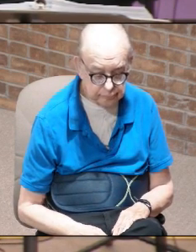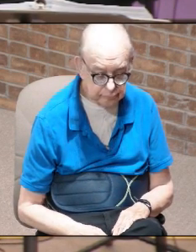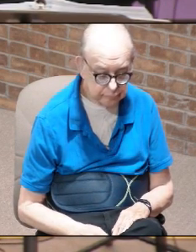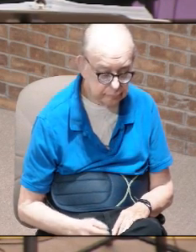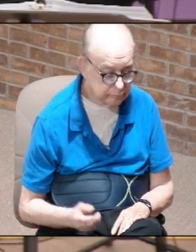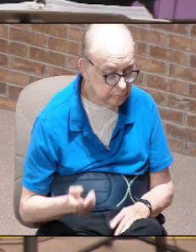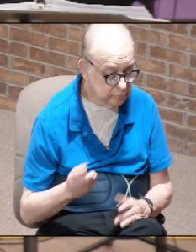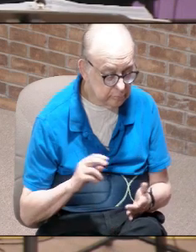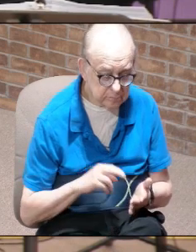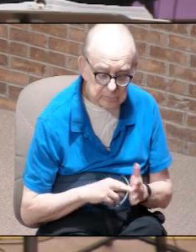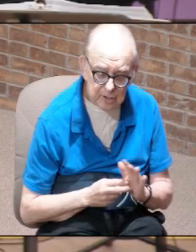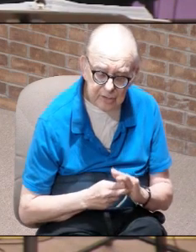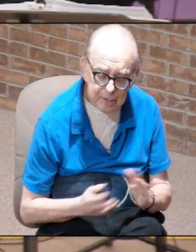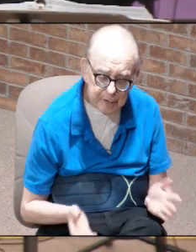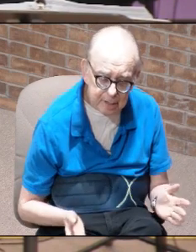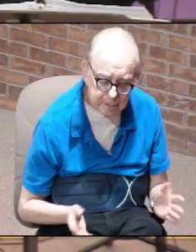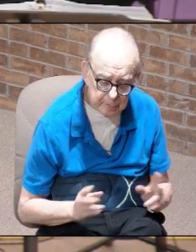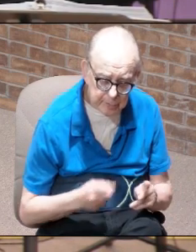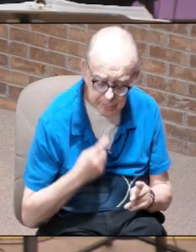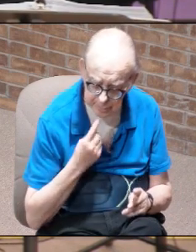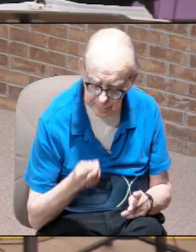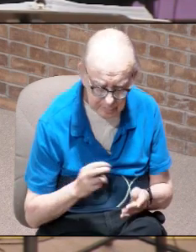What is that?